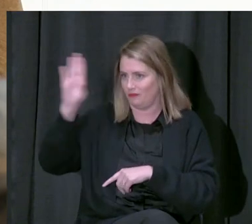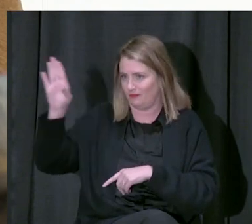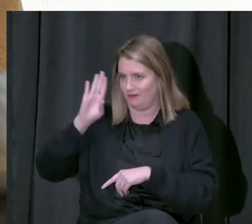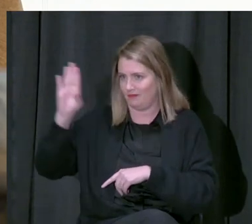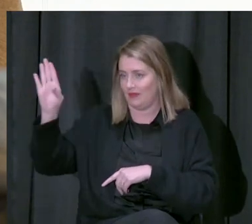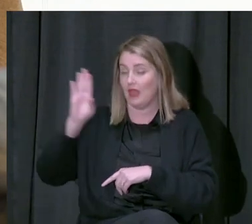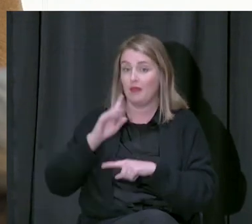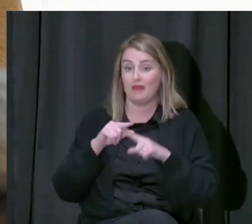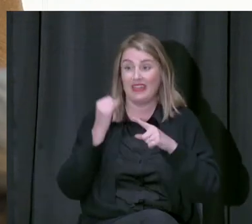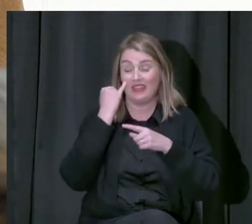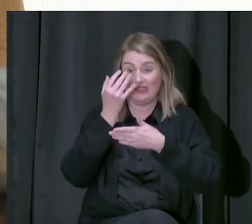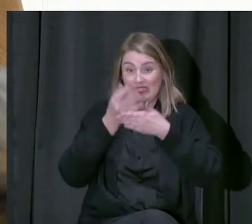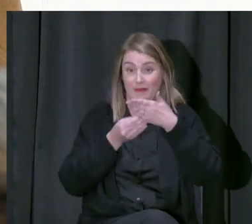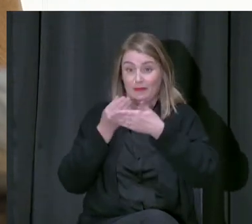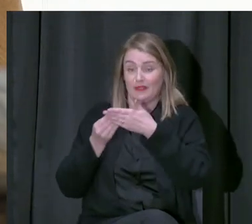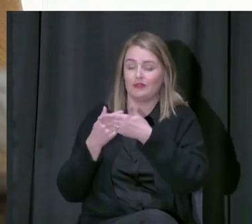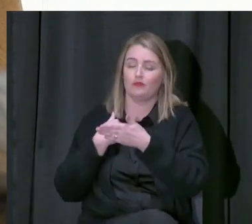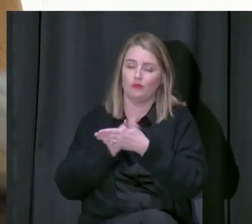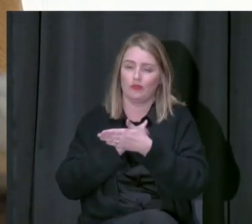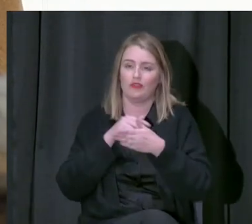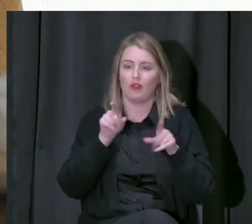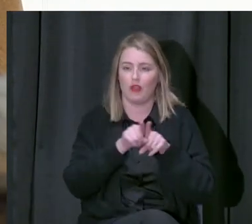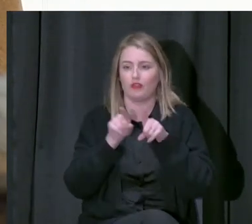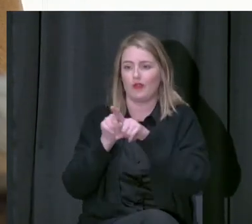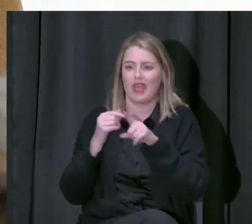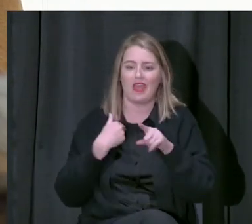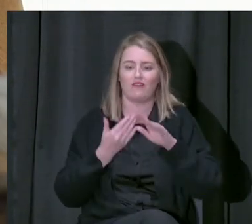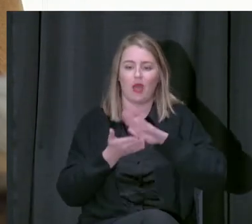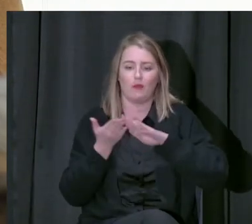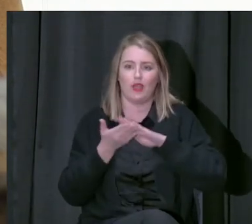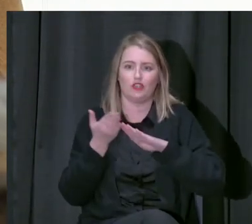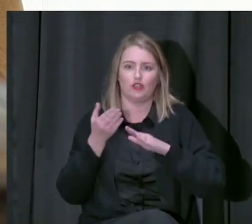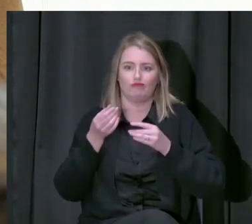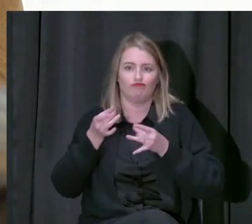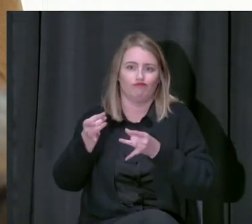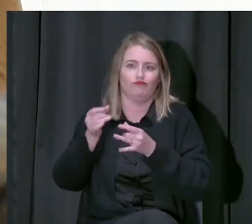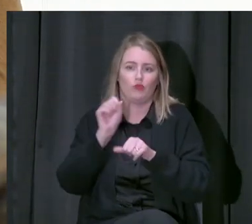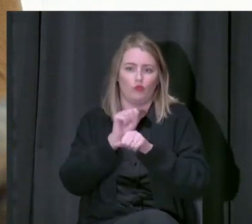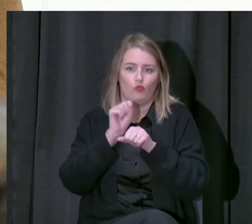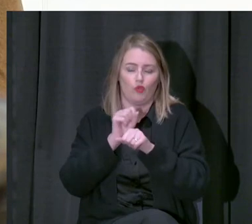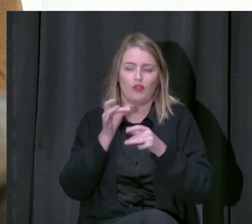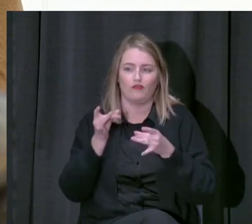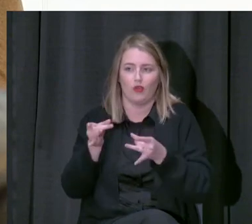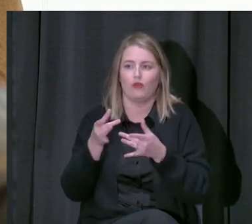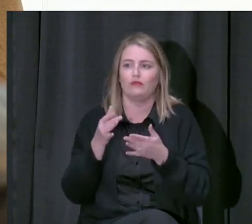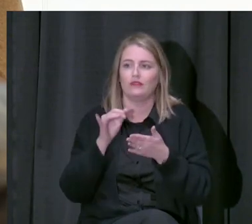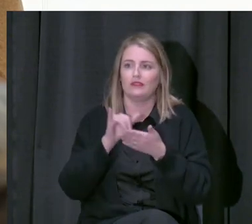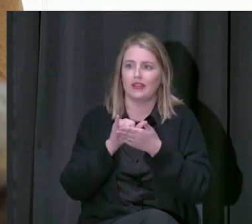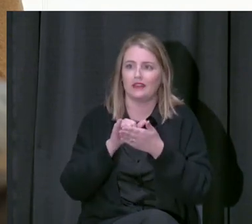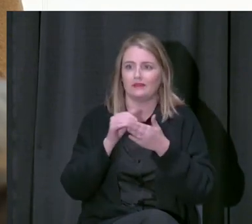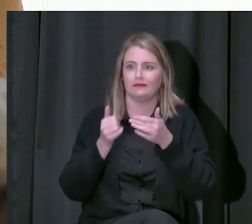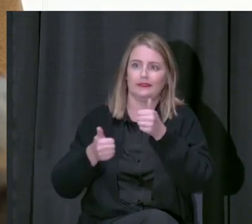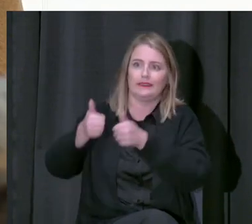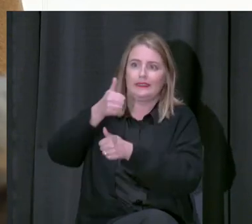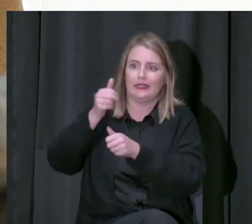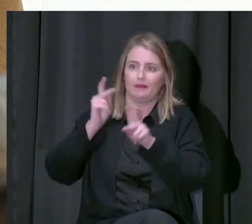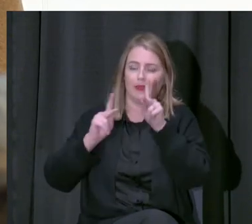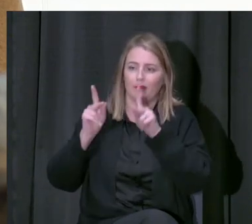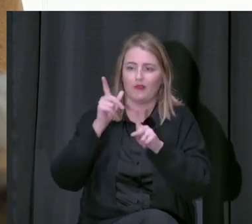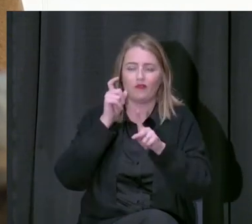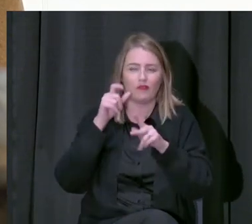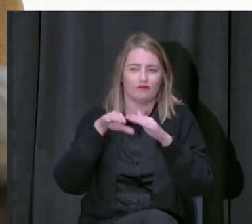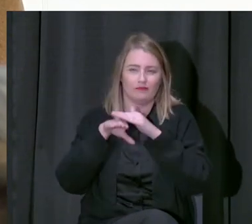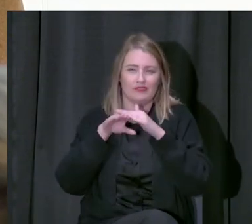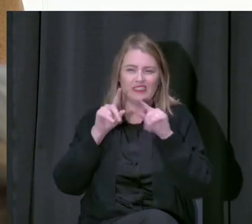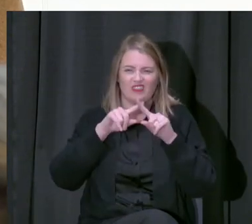are gaps, we also build the operational workflows to partner with the leading localization and accessibility